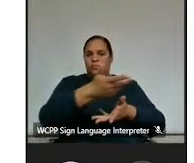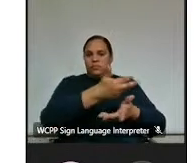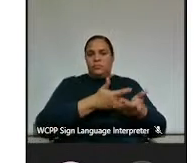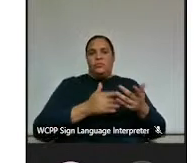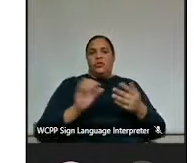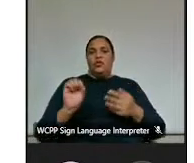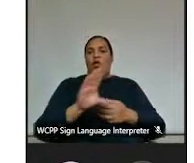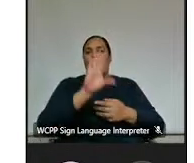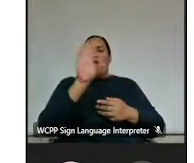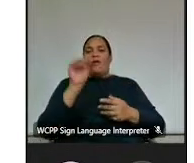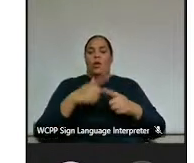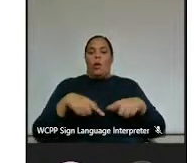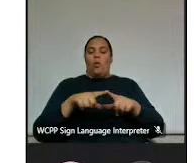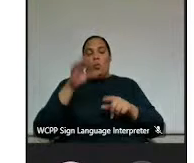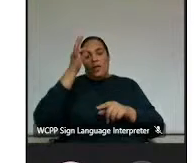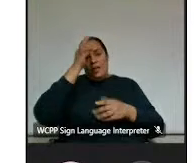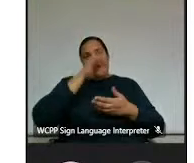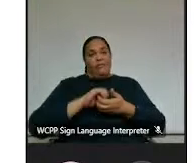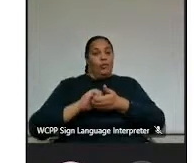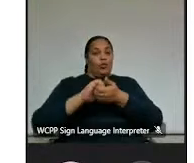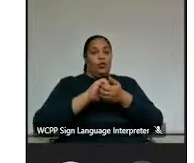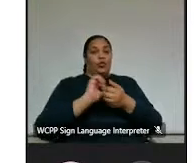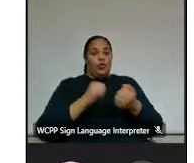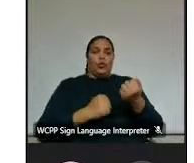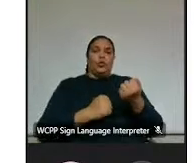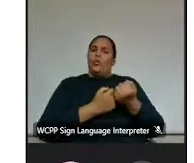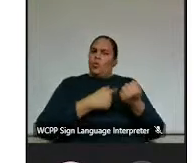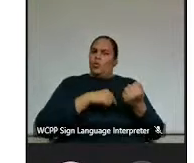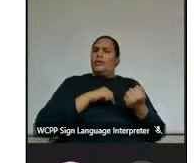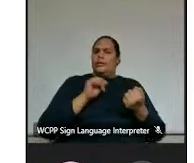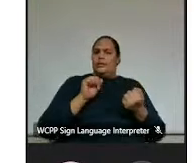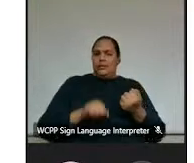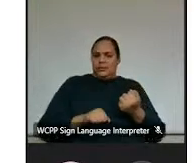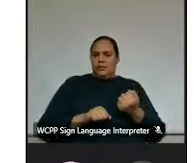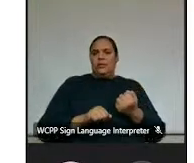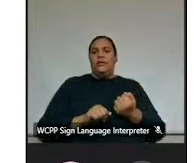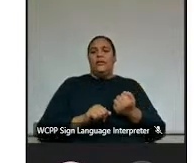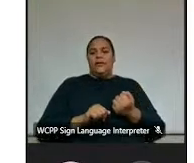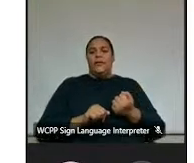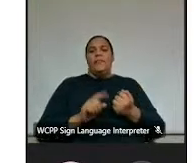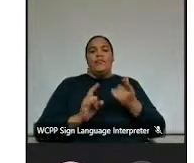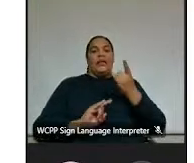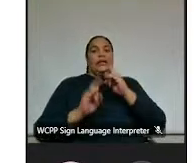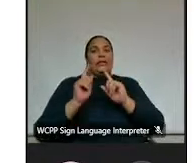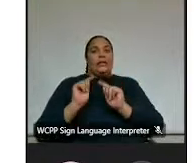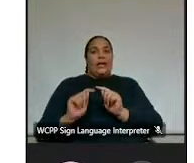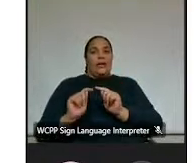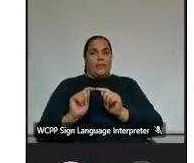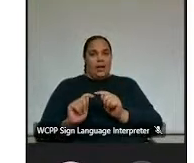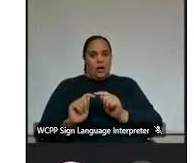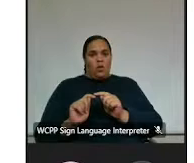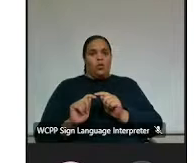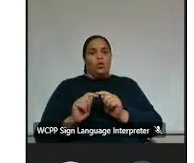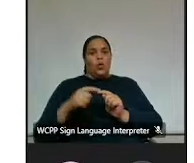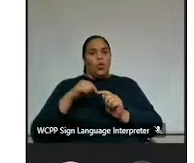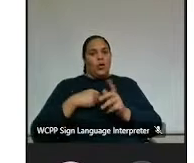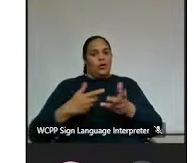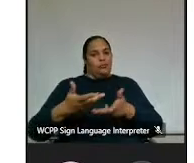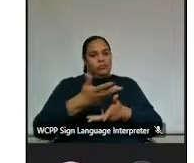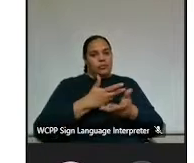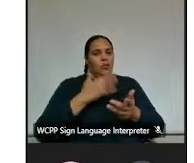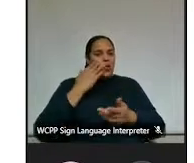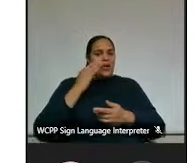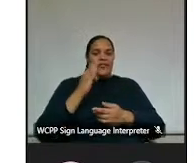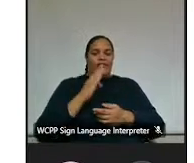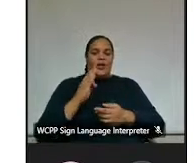South African Local Government Association supported us. City of Cape Town, we engaged with them in